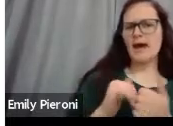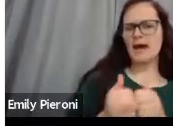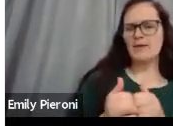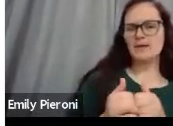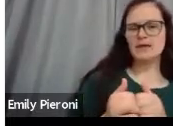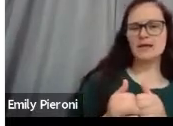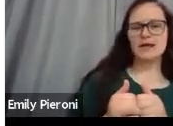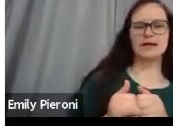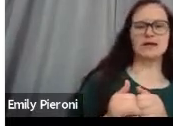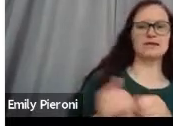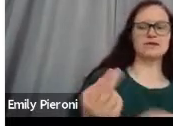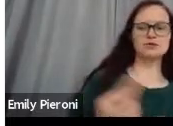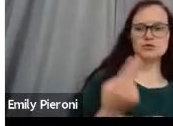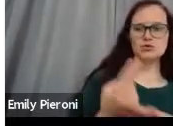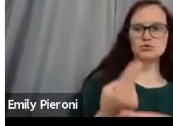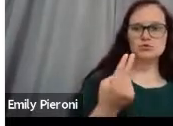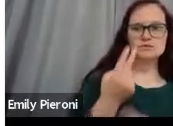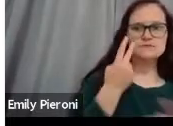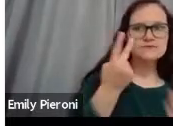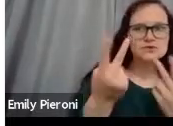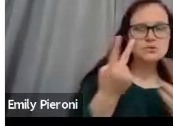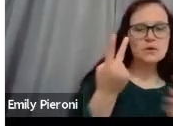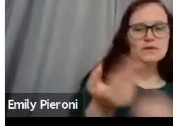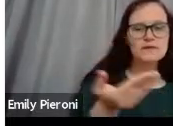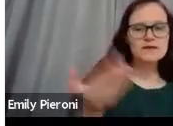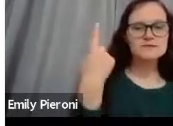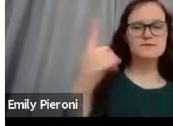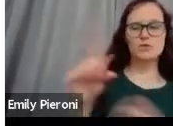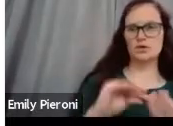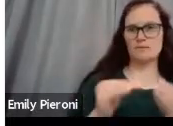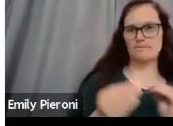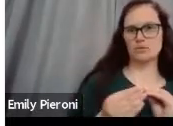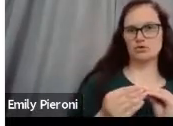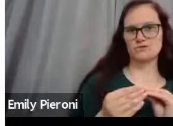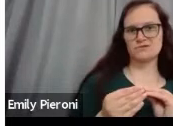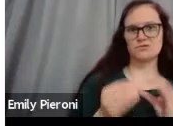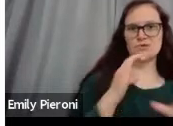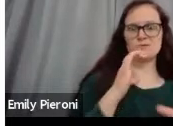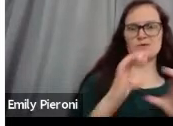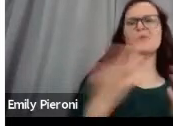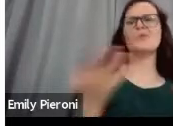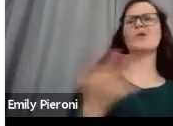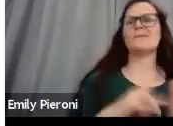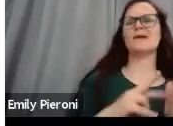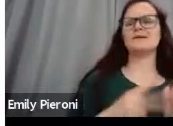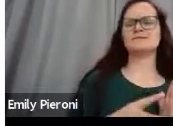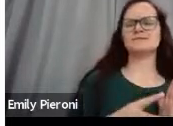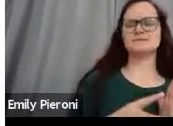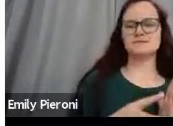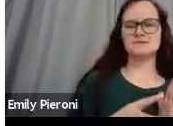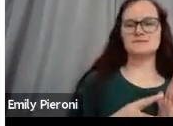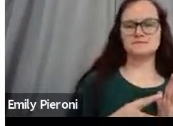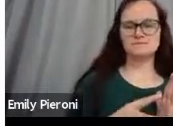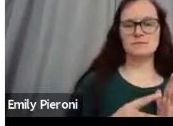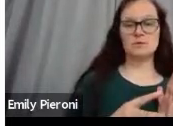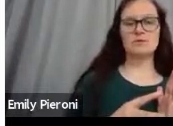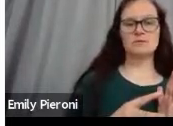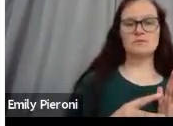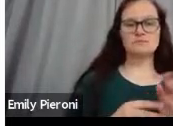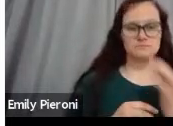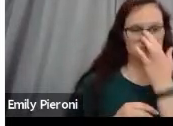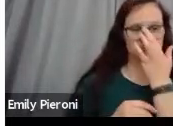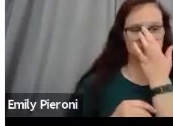are lots of ways to visualize data. You want to be sure that however you're visualizing it adds to the story, doesn't detract from